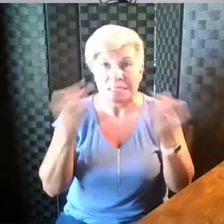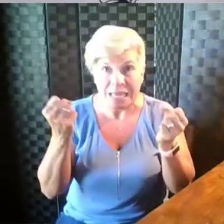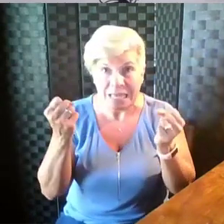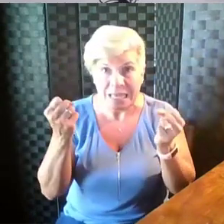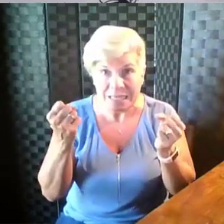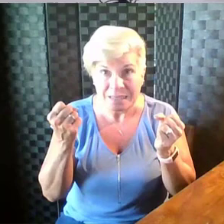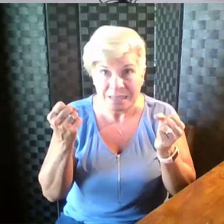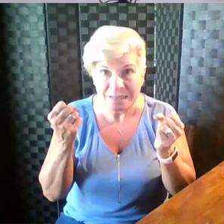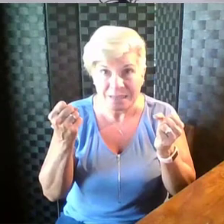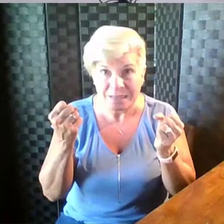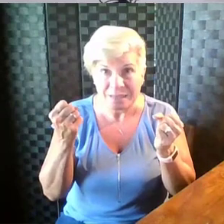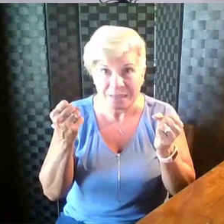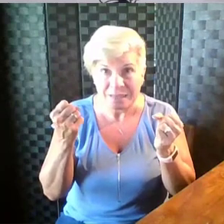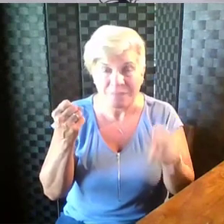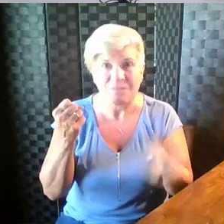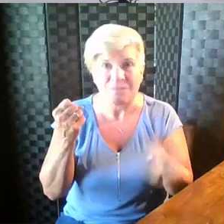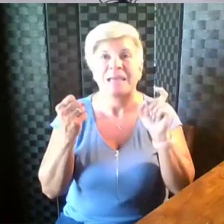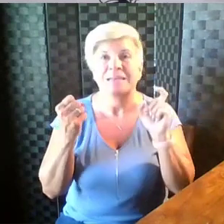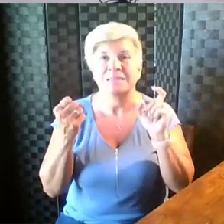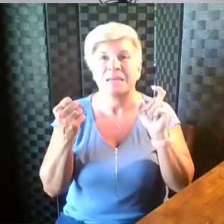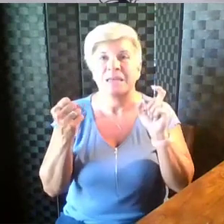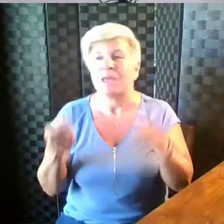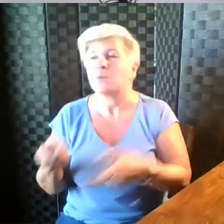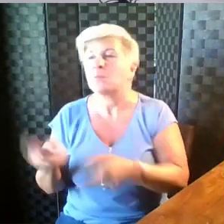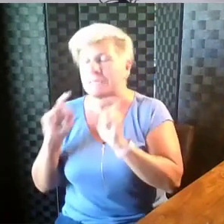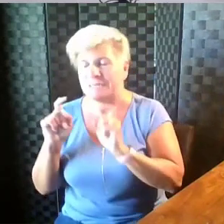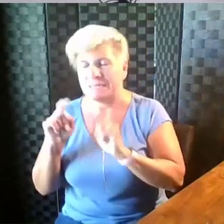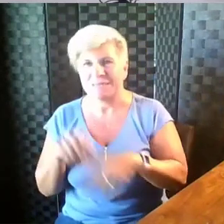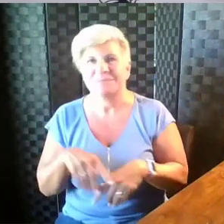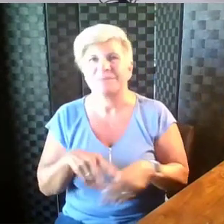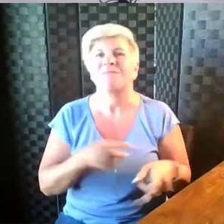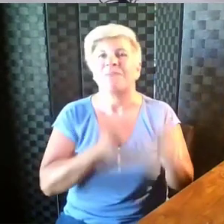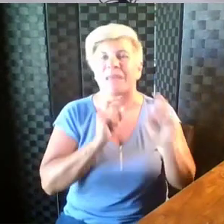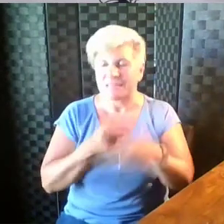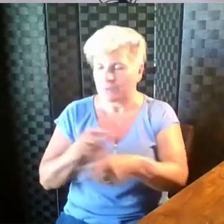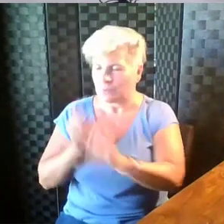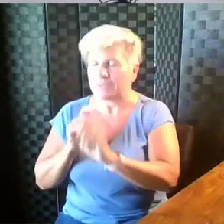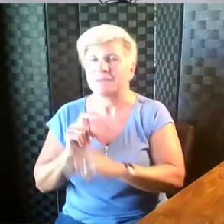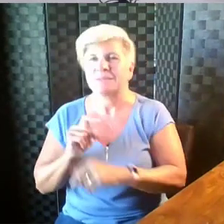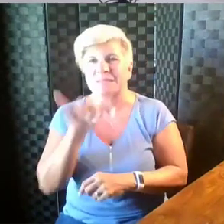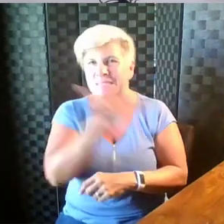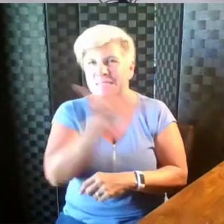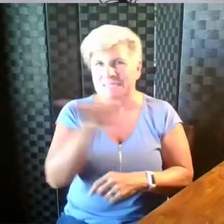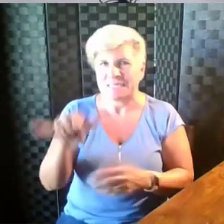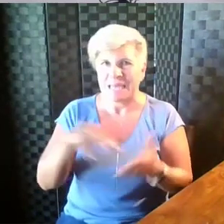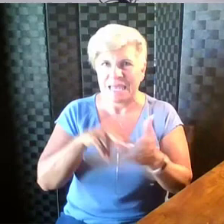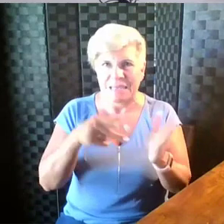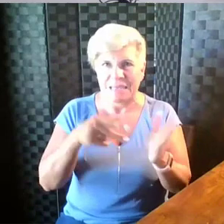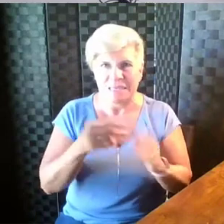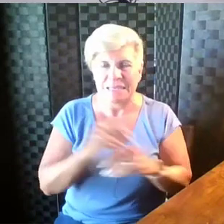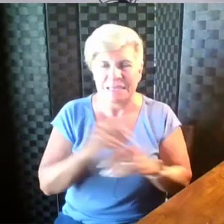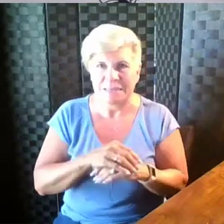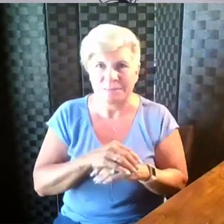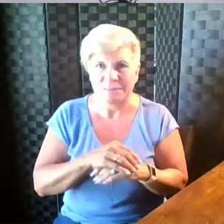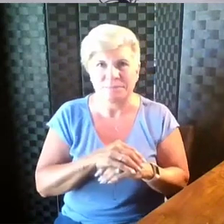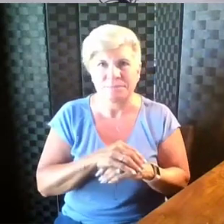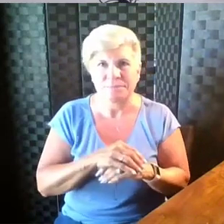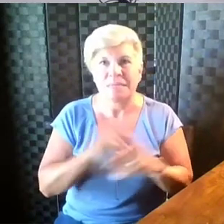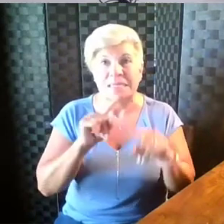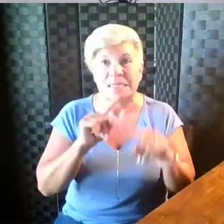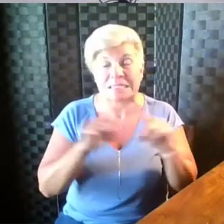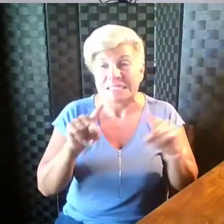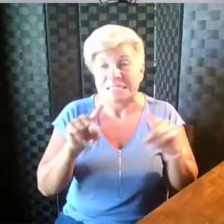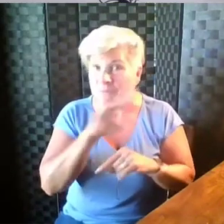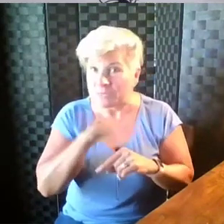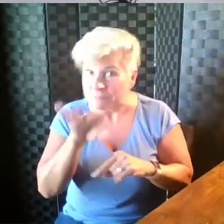Fast and quick. That is correct. Now you probably saw the word slow in there. I was trying to trick you because we